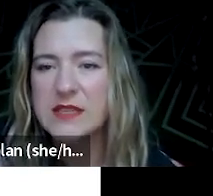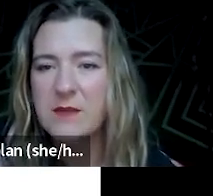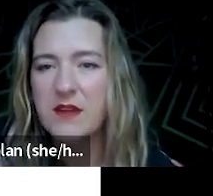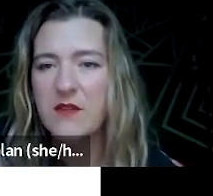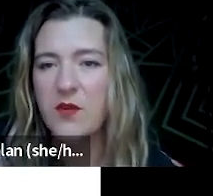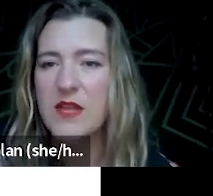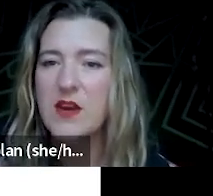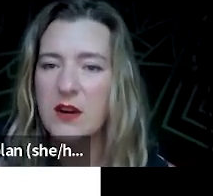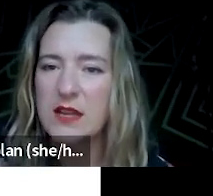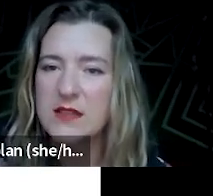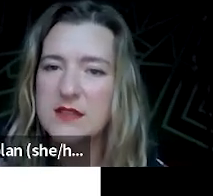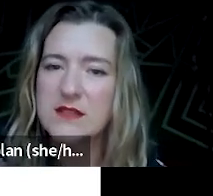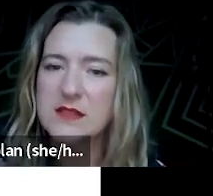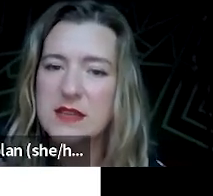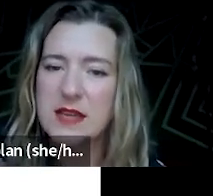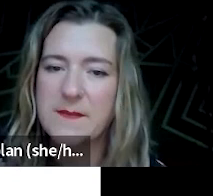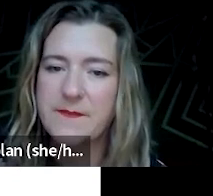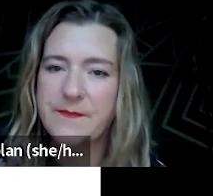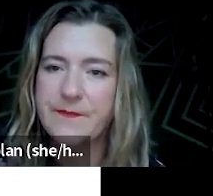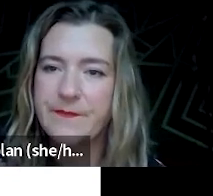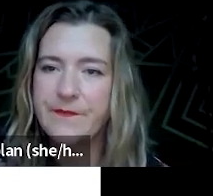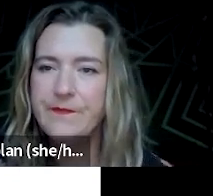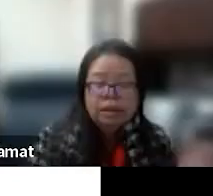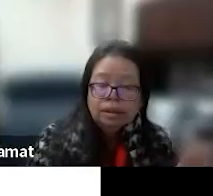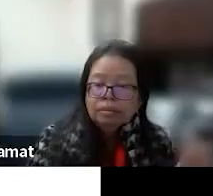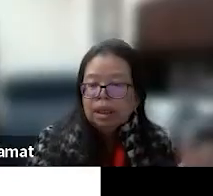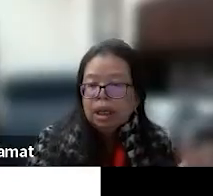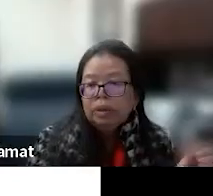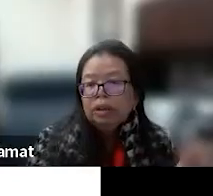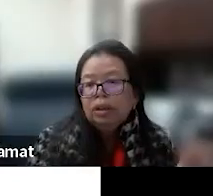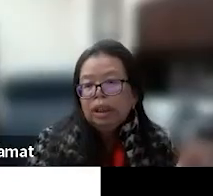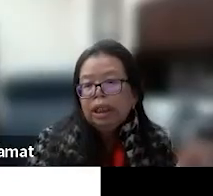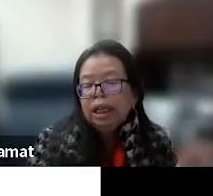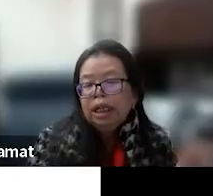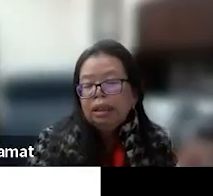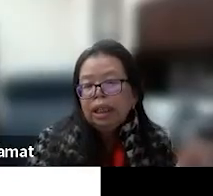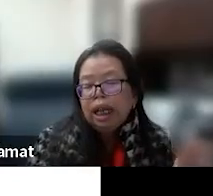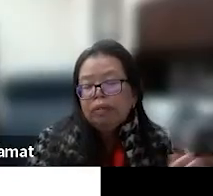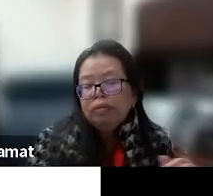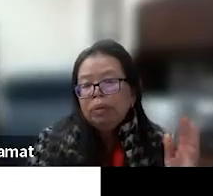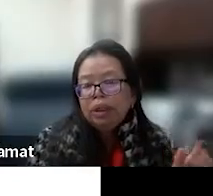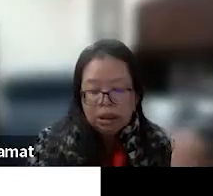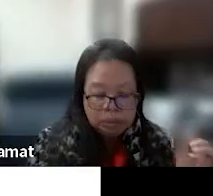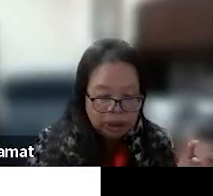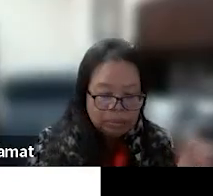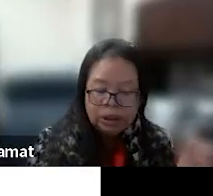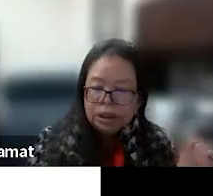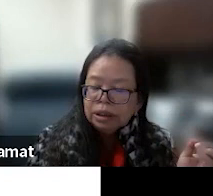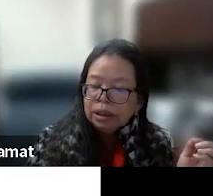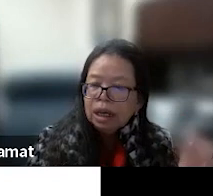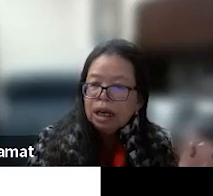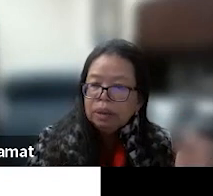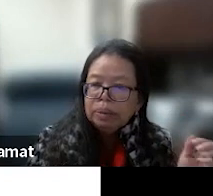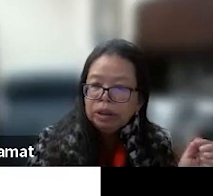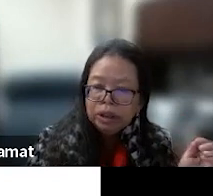and include travel and a stipend for the artists? Celia? Yes, Absolutely. Again, they have to be within the